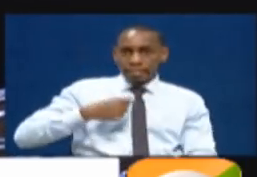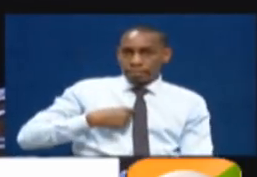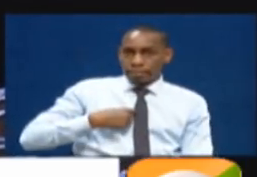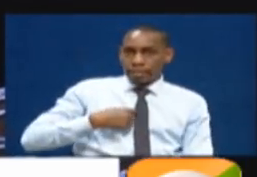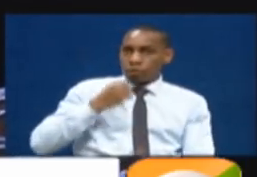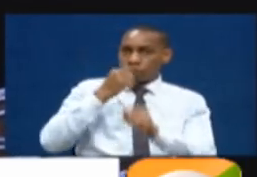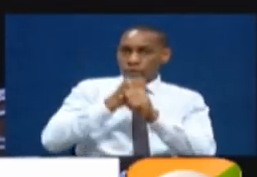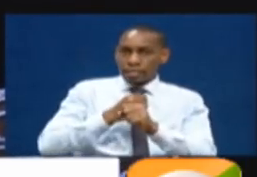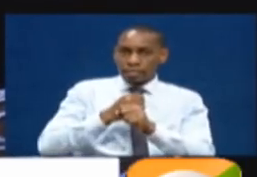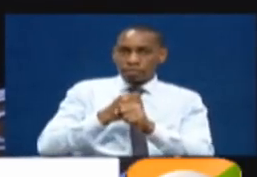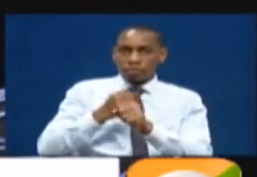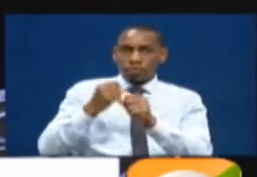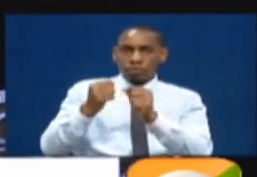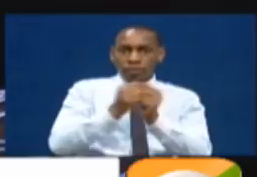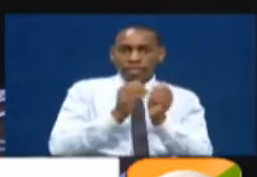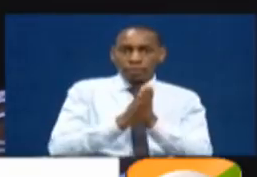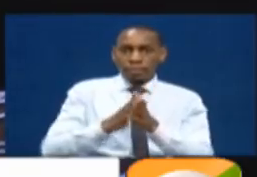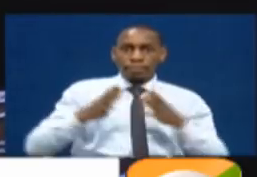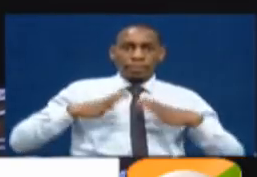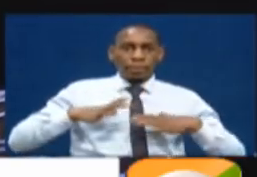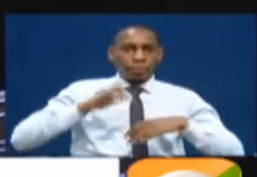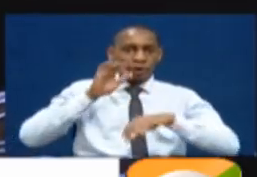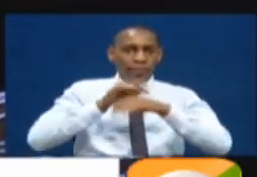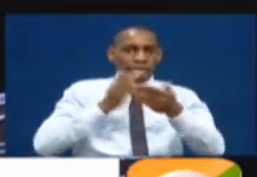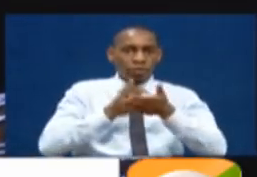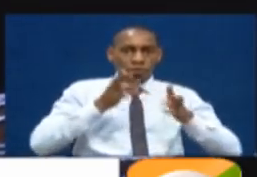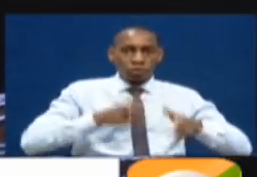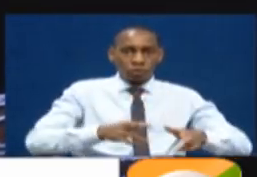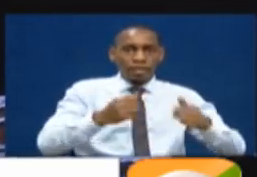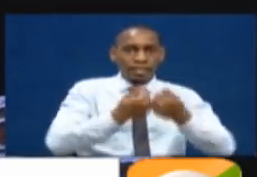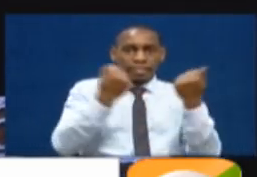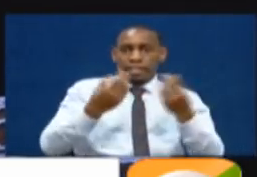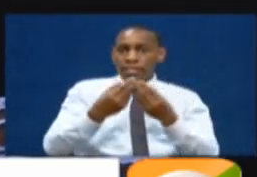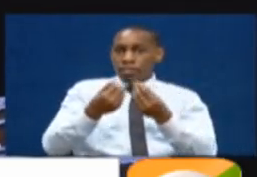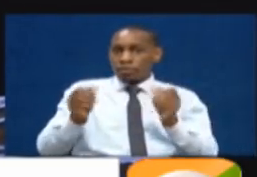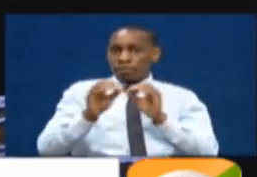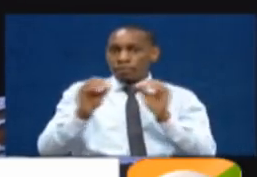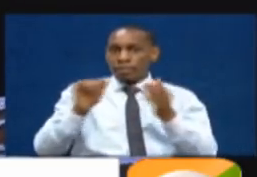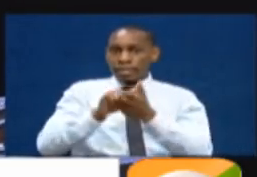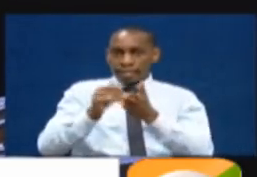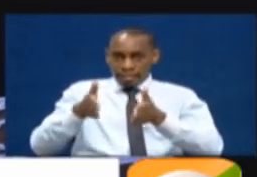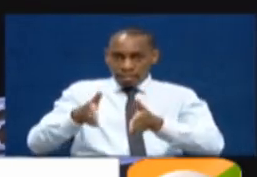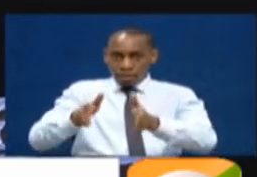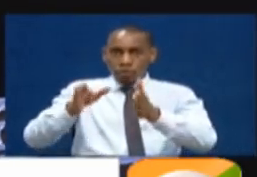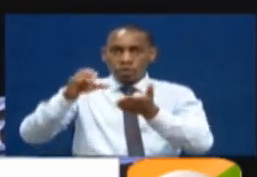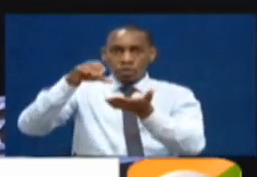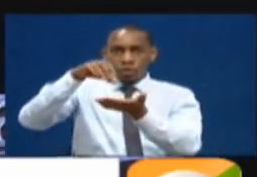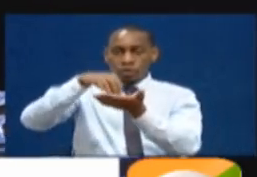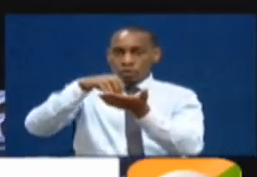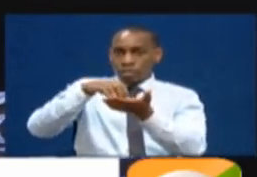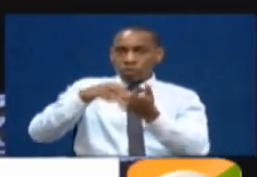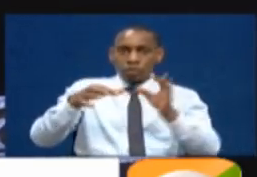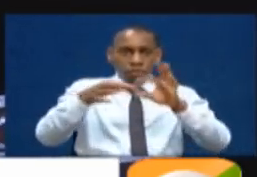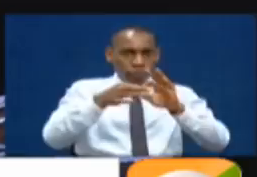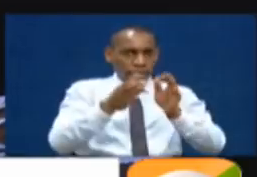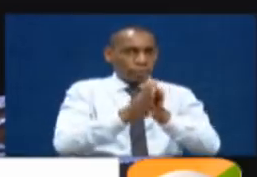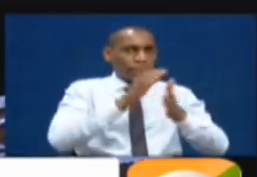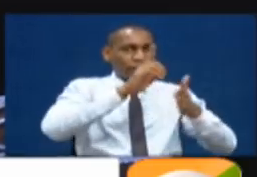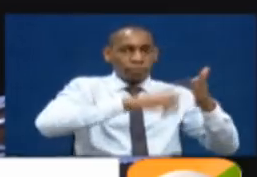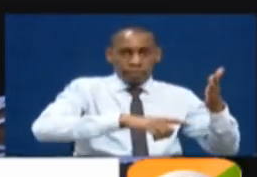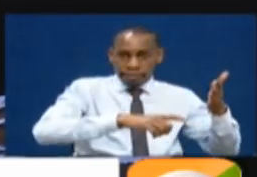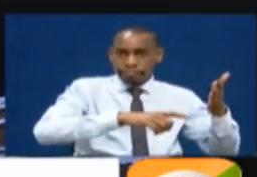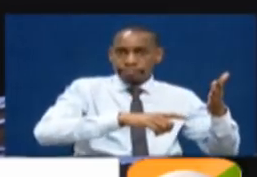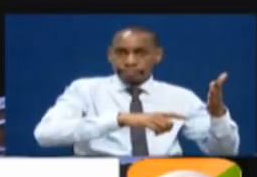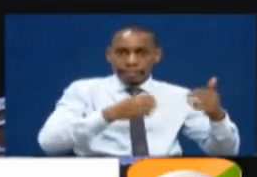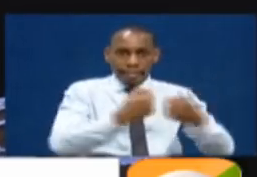dealing with the victims of road accidents and not addressing the fact that the state of the roads has a lot to do with what